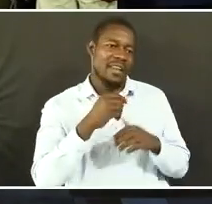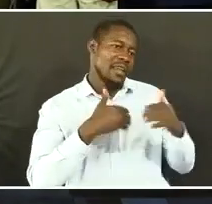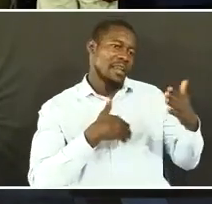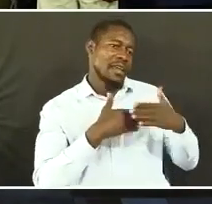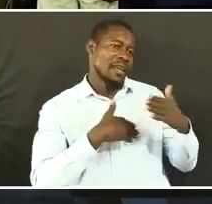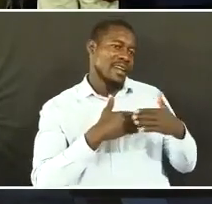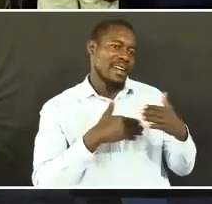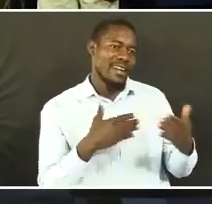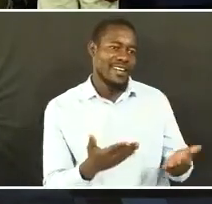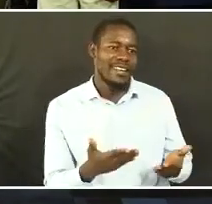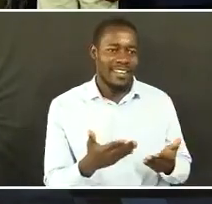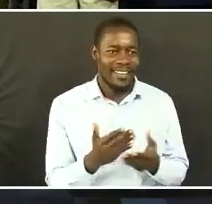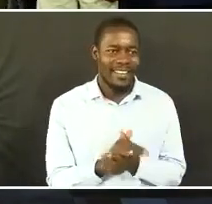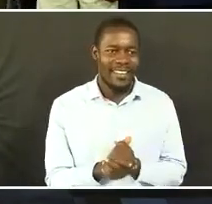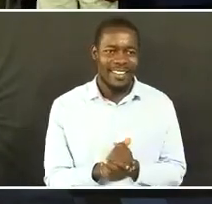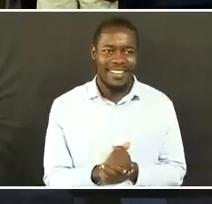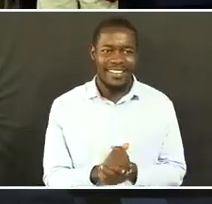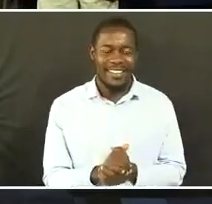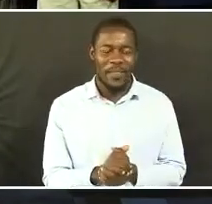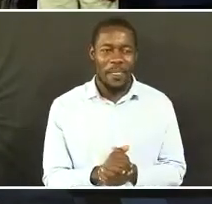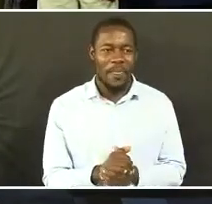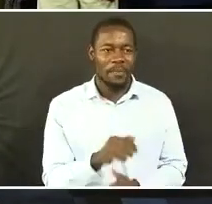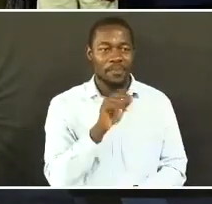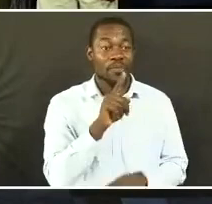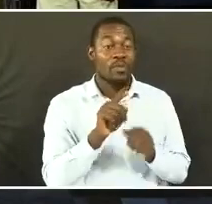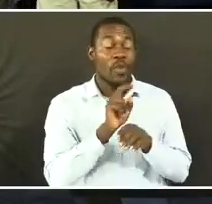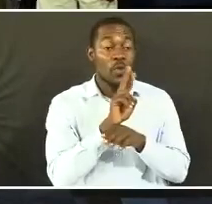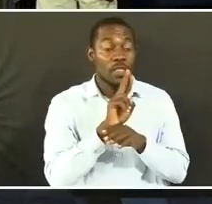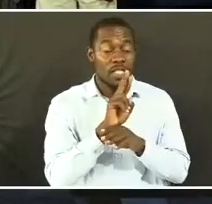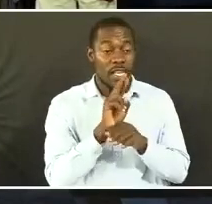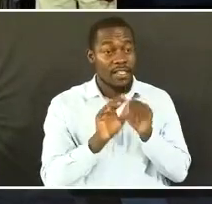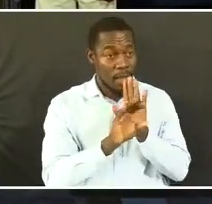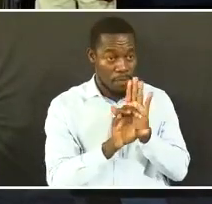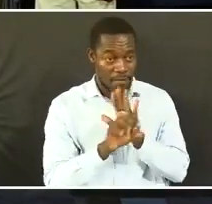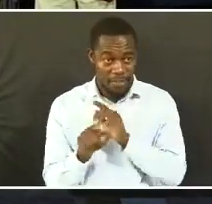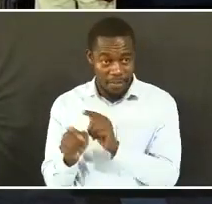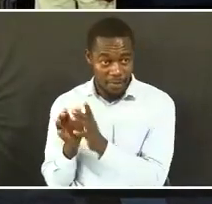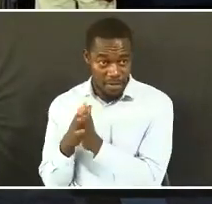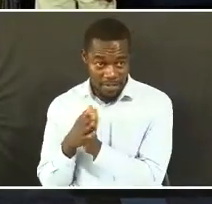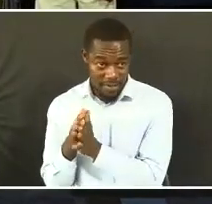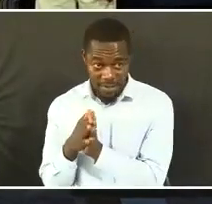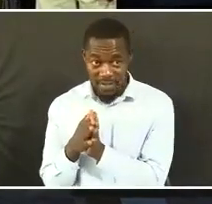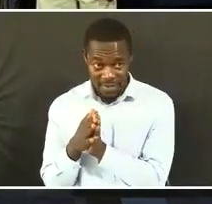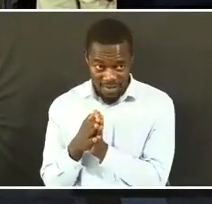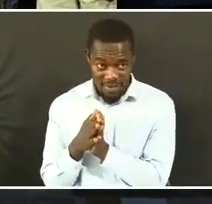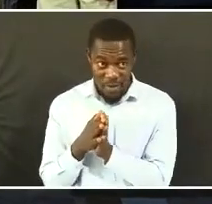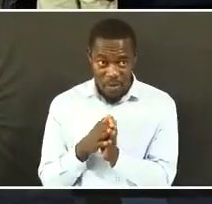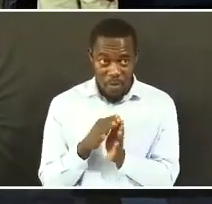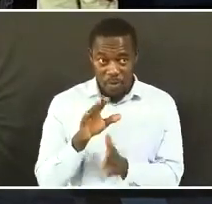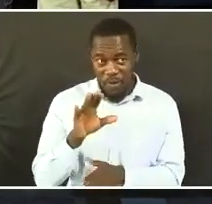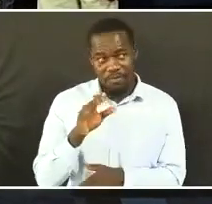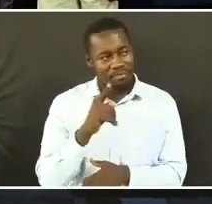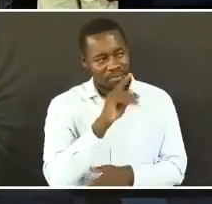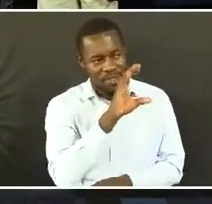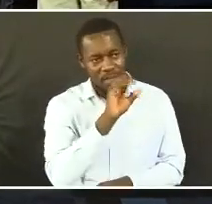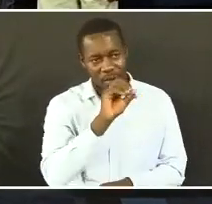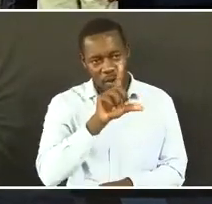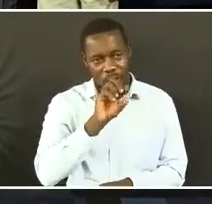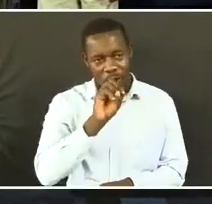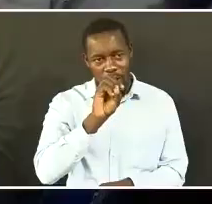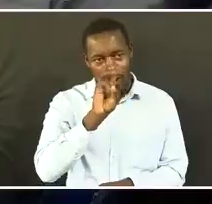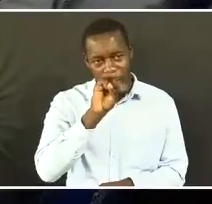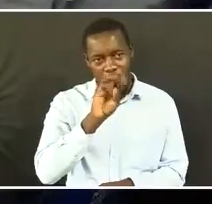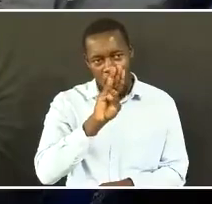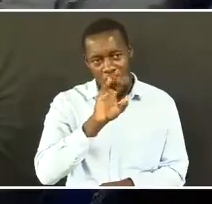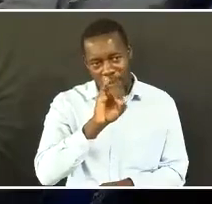far country? Maybe outside this country? Okay. Colombia. Oh, he went to Colombia. Fantastic, fantastic. For